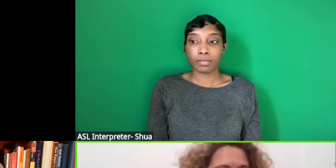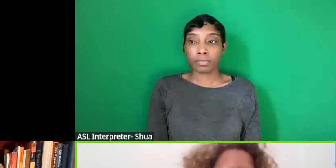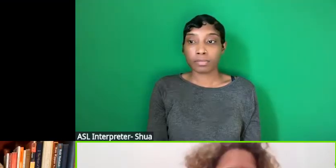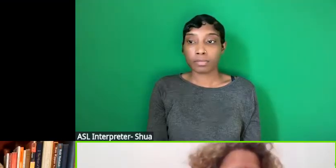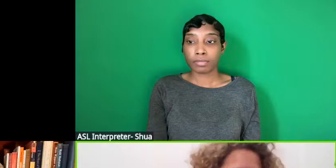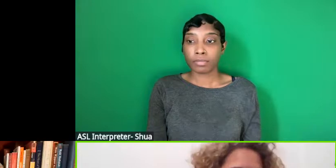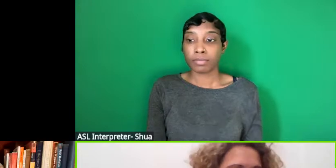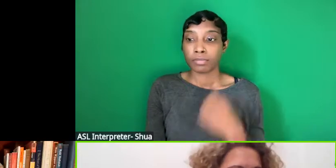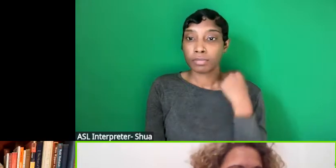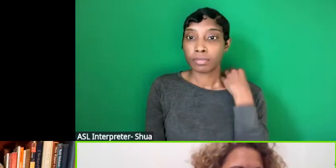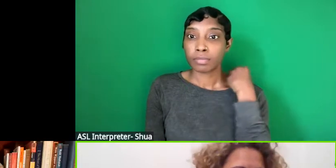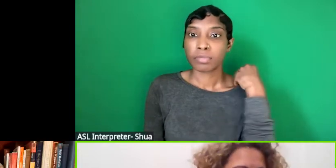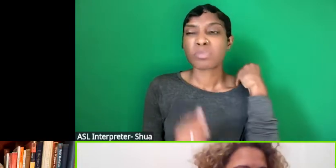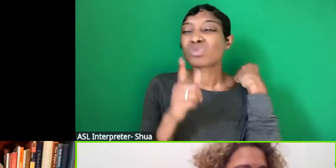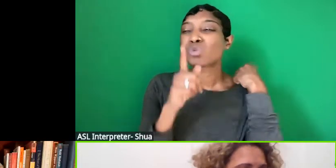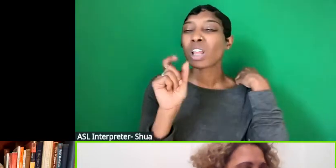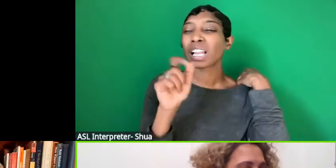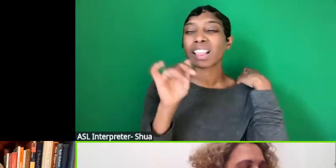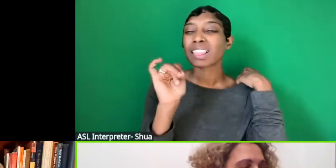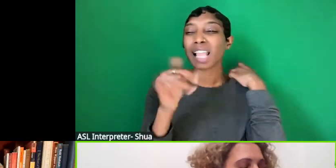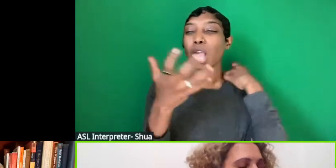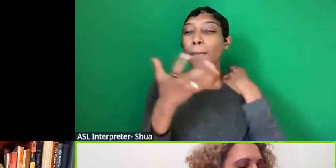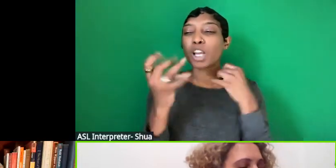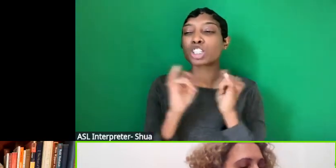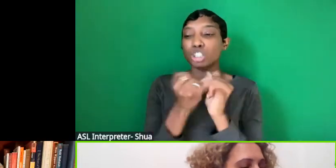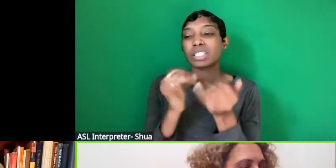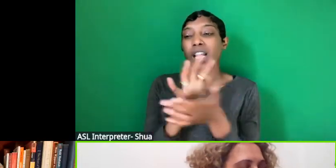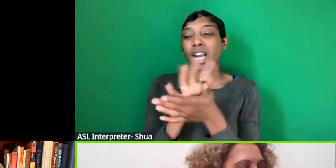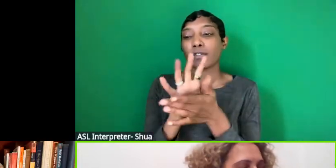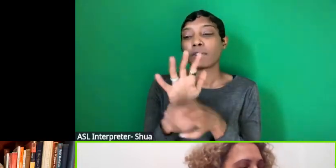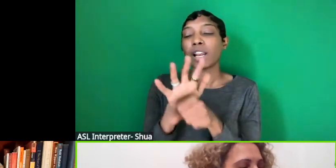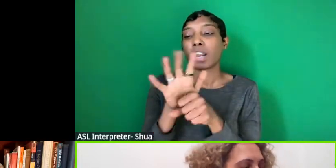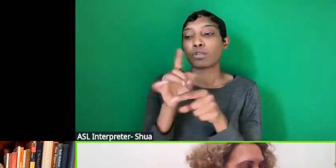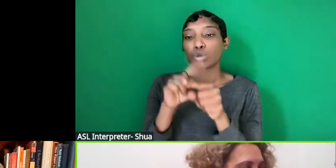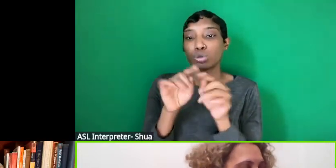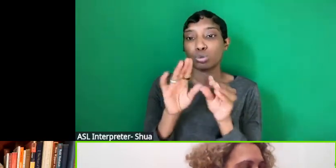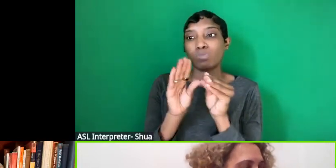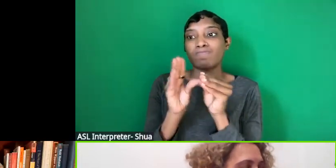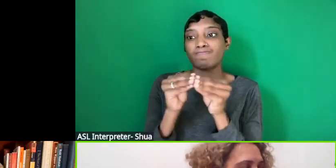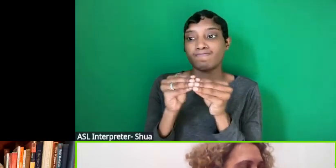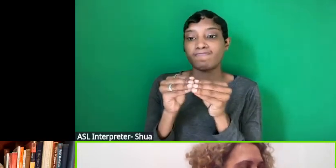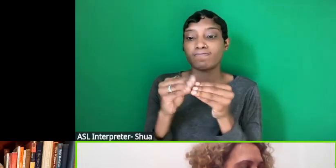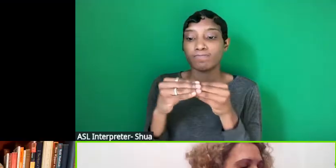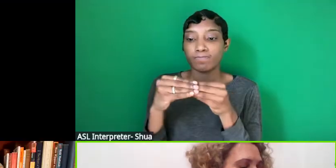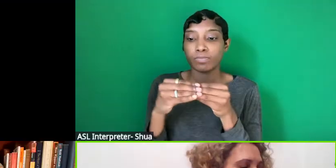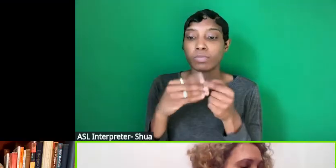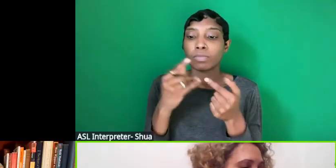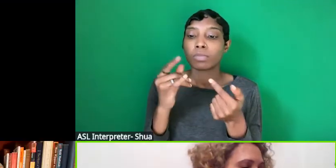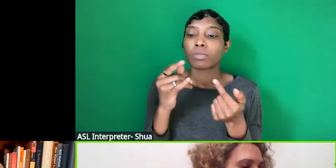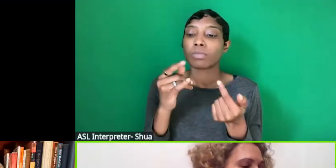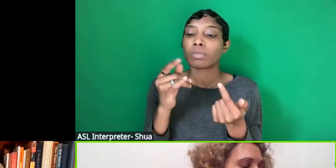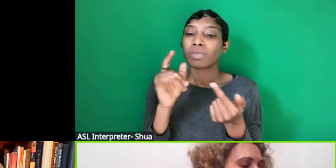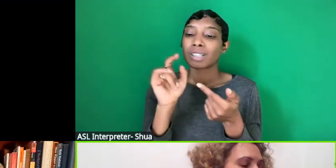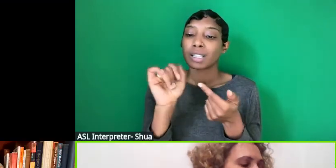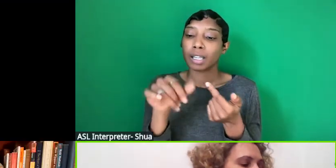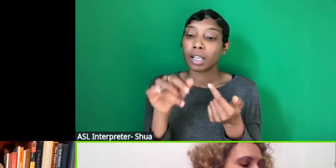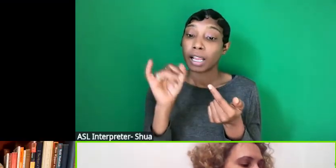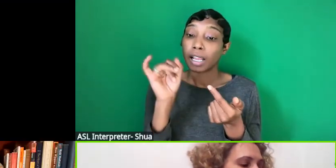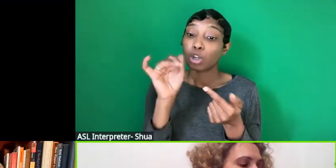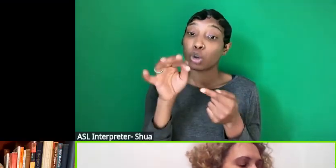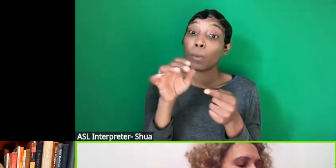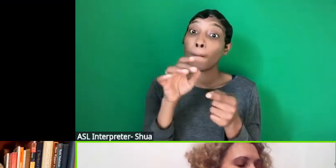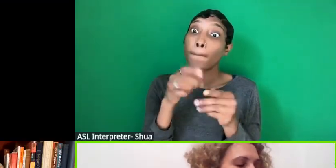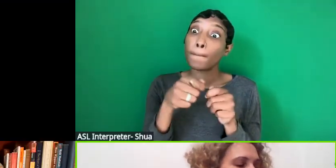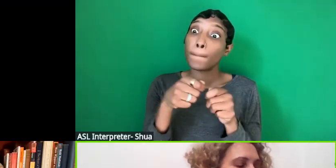And you don't really need that much. You just need enough to adhere it. So here, and make sure it's nice and taut. You're pulling it pretty tight if you can.